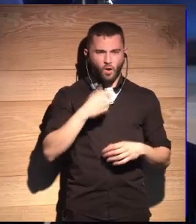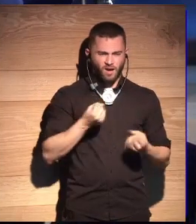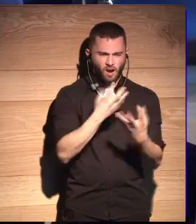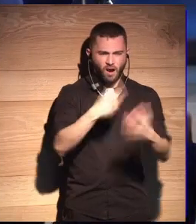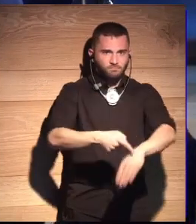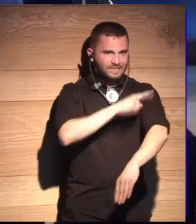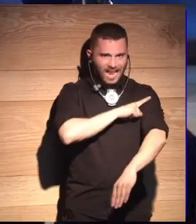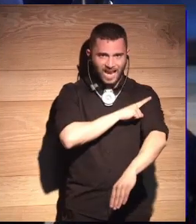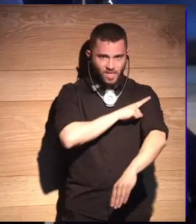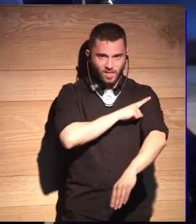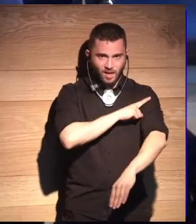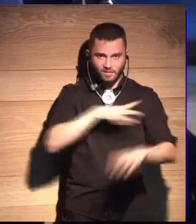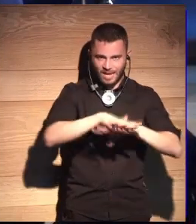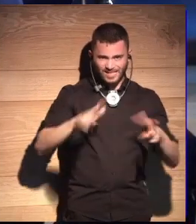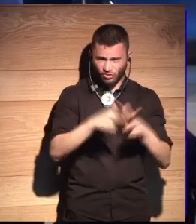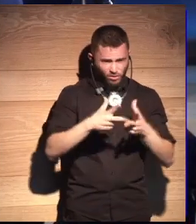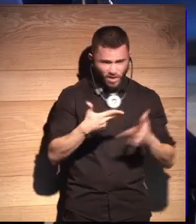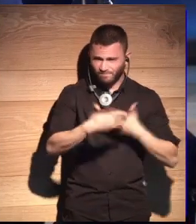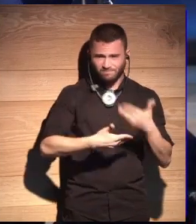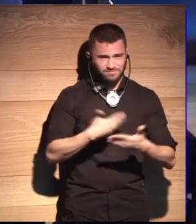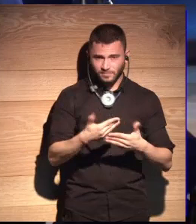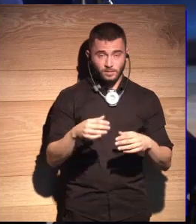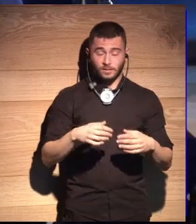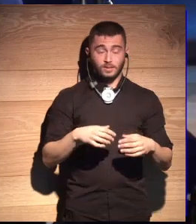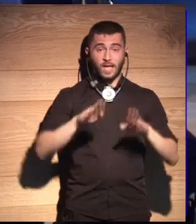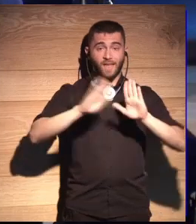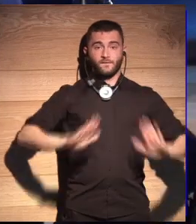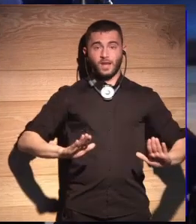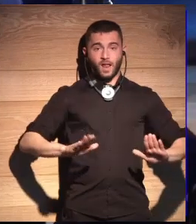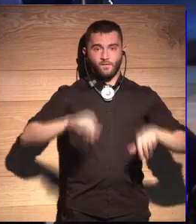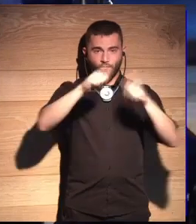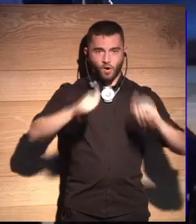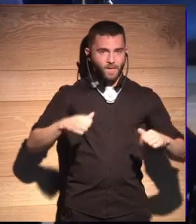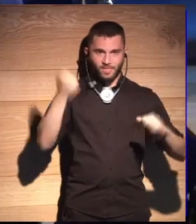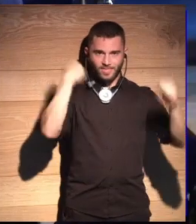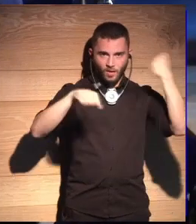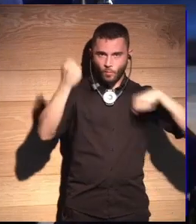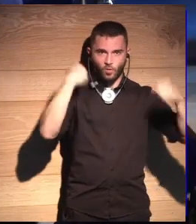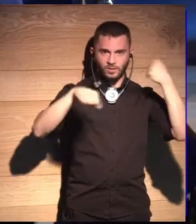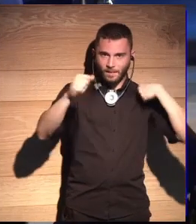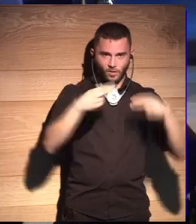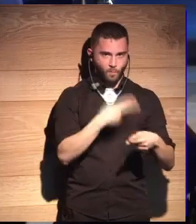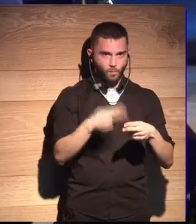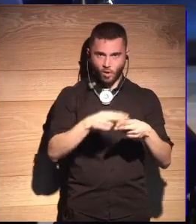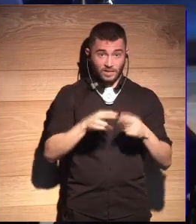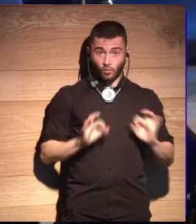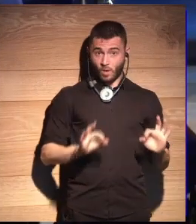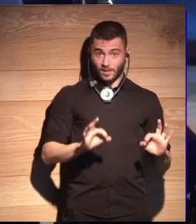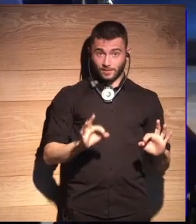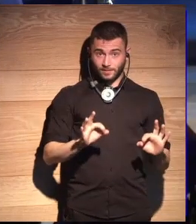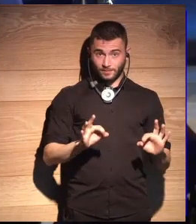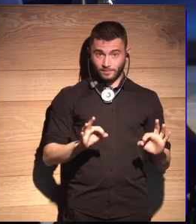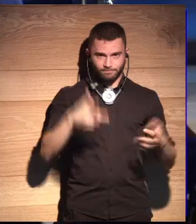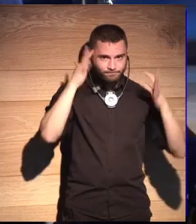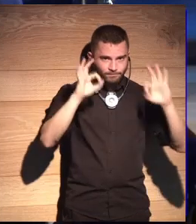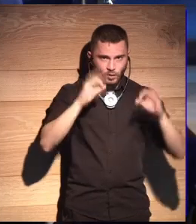minute information that we receive and the social media, which in the end is a way of, or a type of political